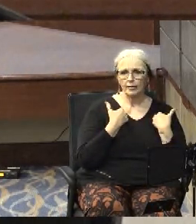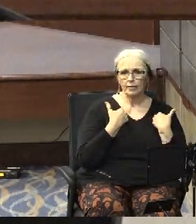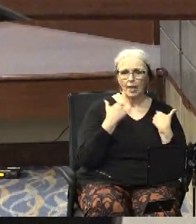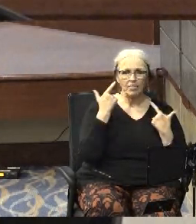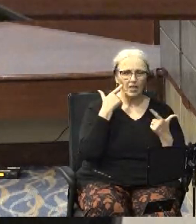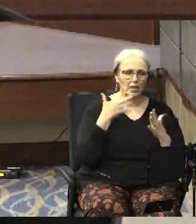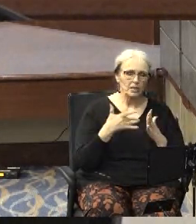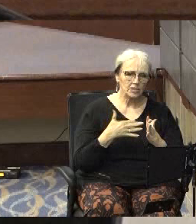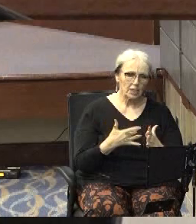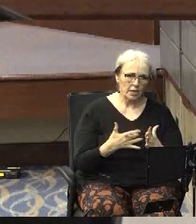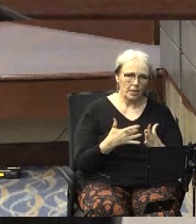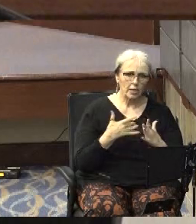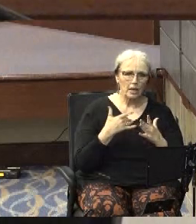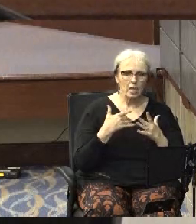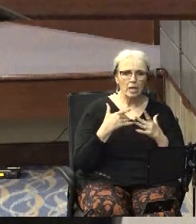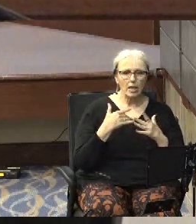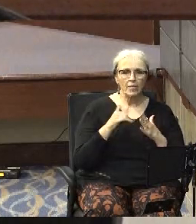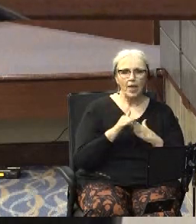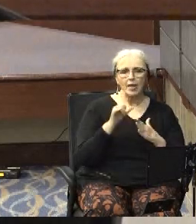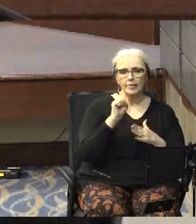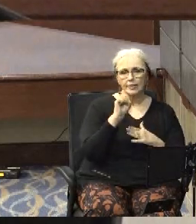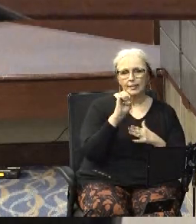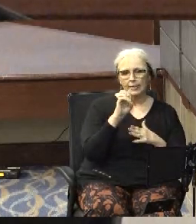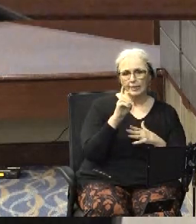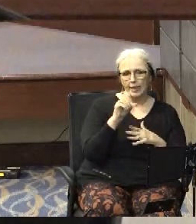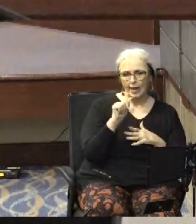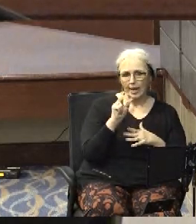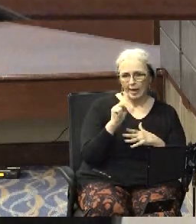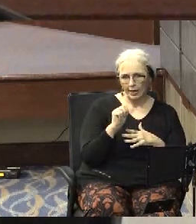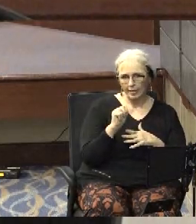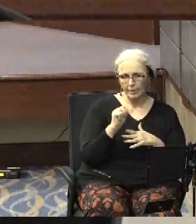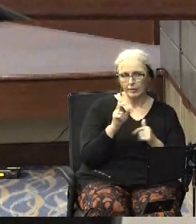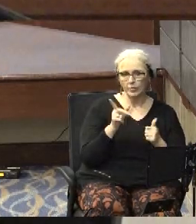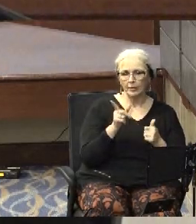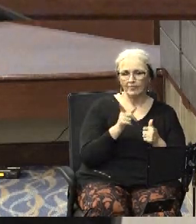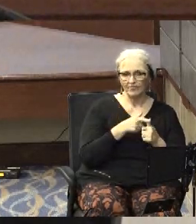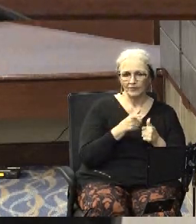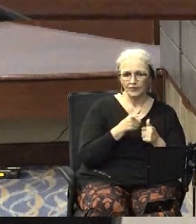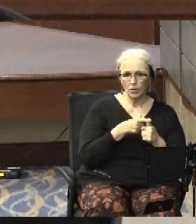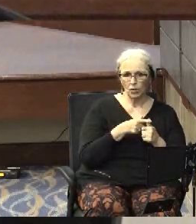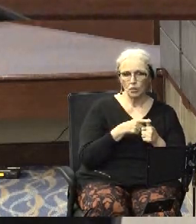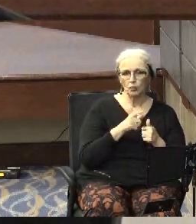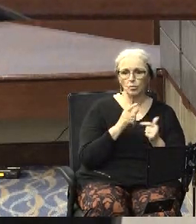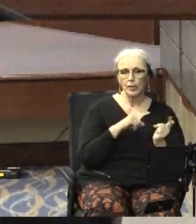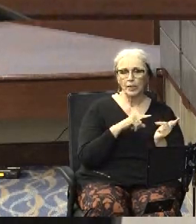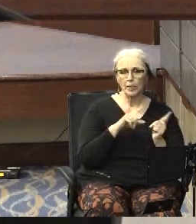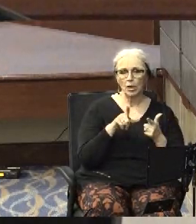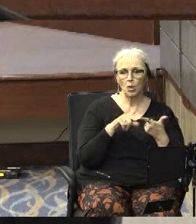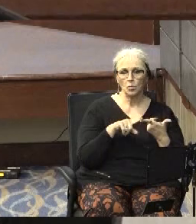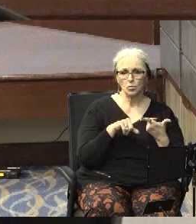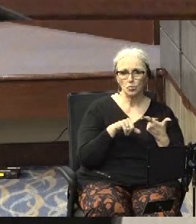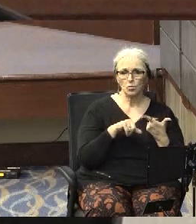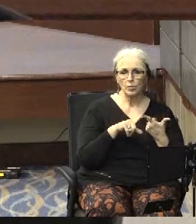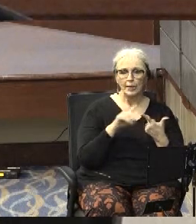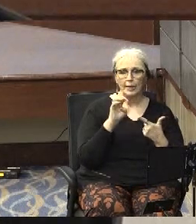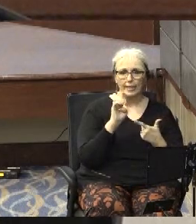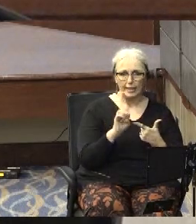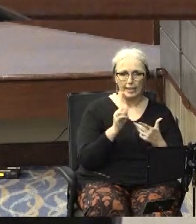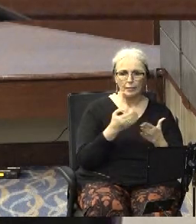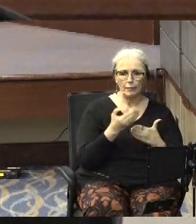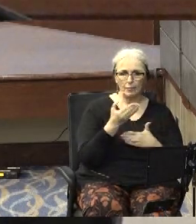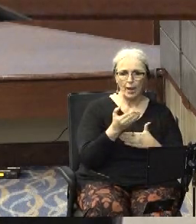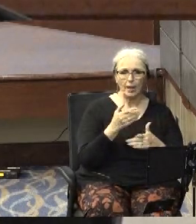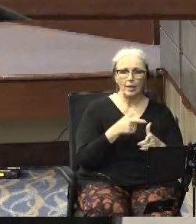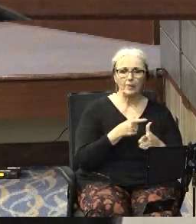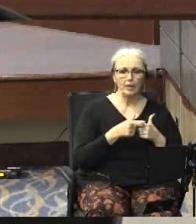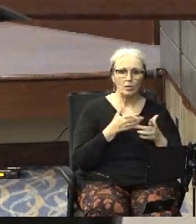study, the bottom line was sedans will likely be the first place that we can turn to in terms of EV purchases. And then over